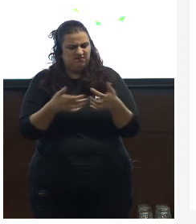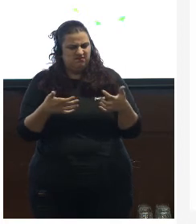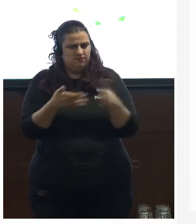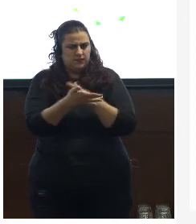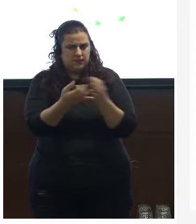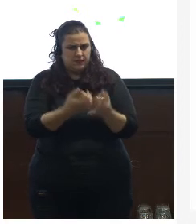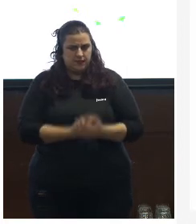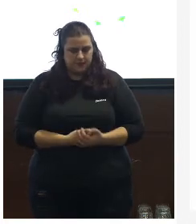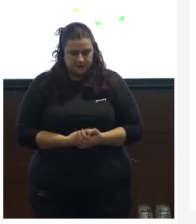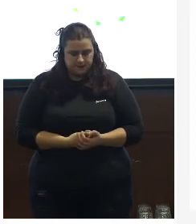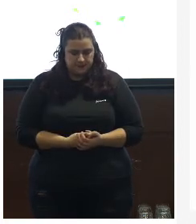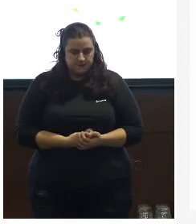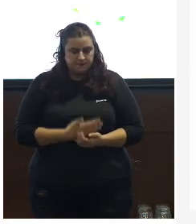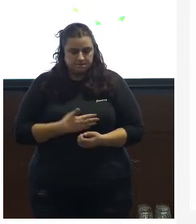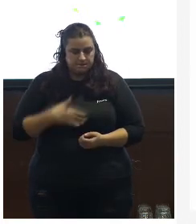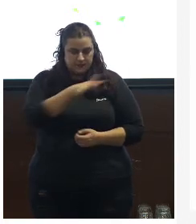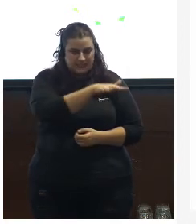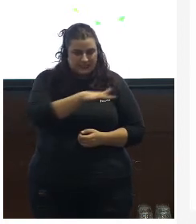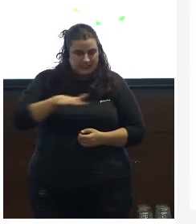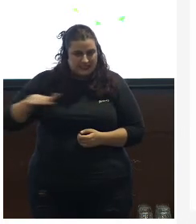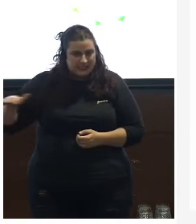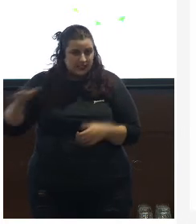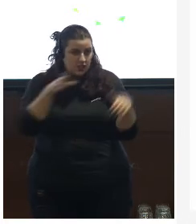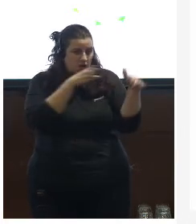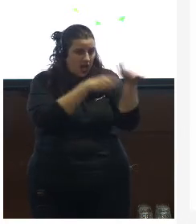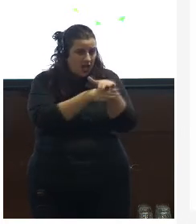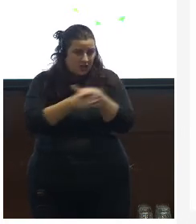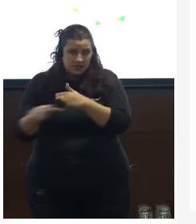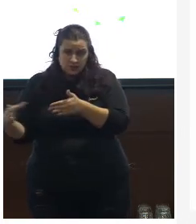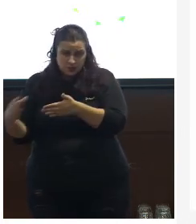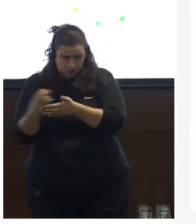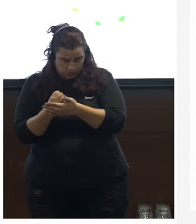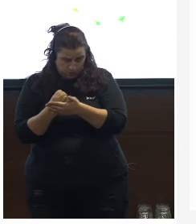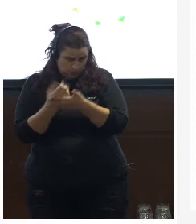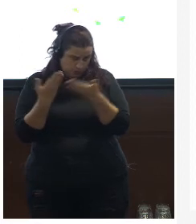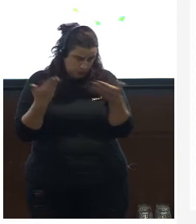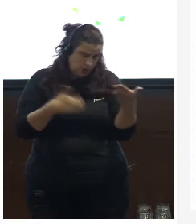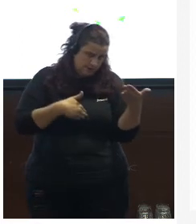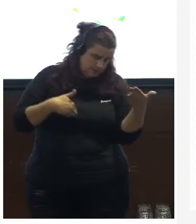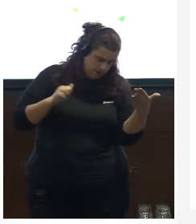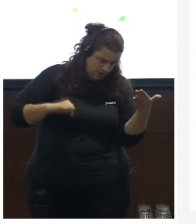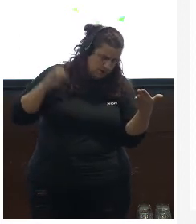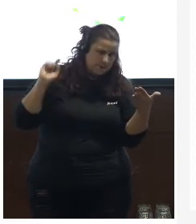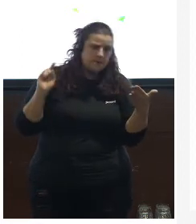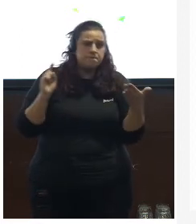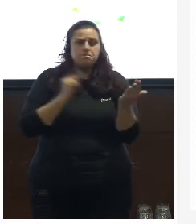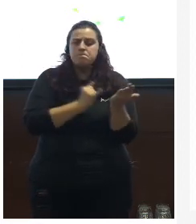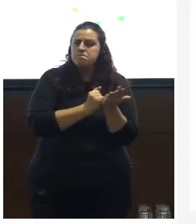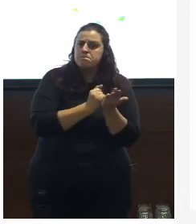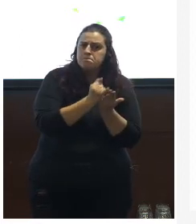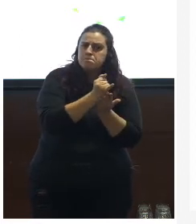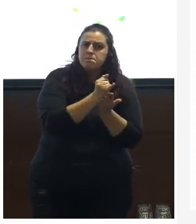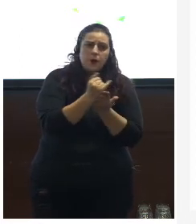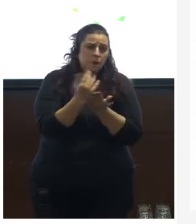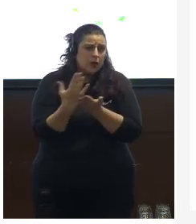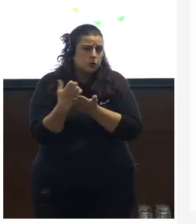clients. So we map all the places, and we are sure 100% based on EU